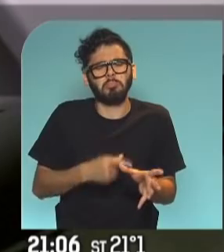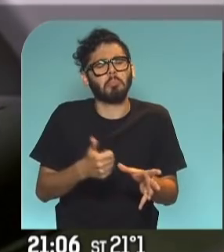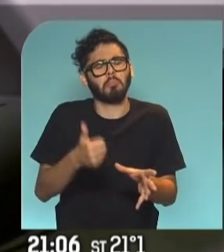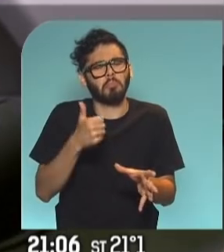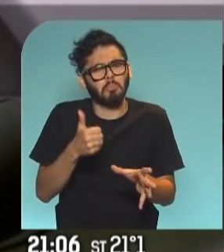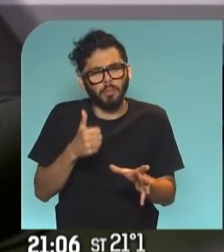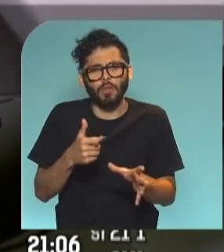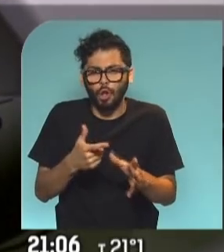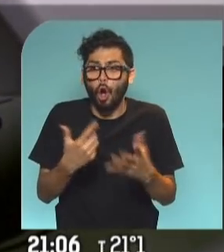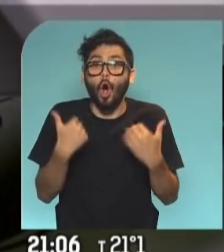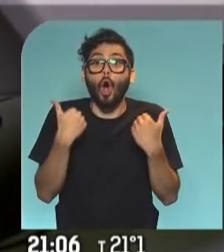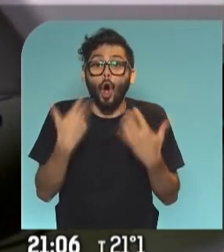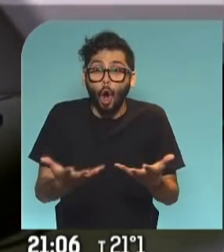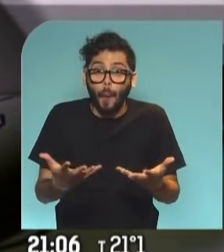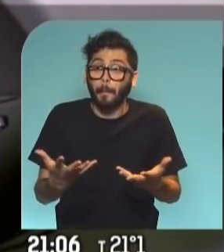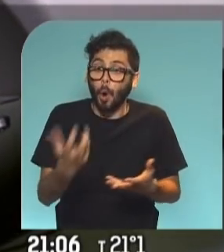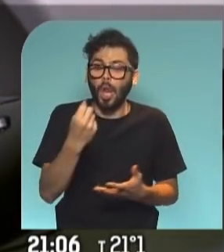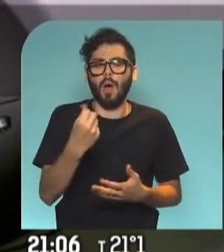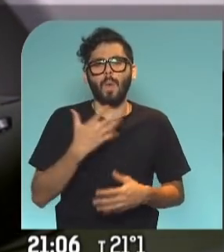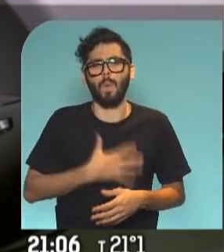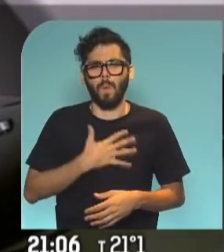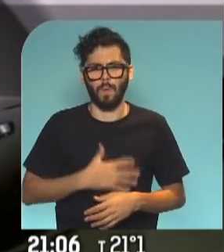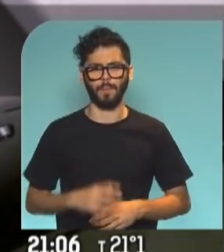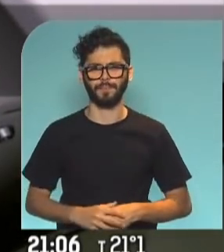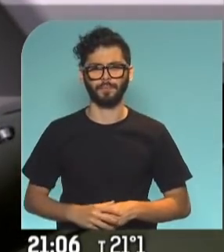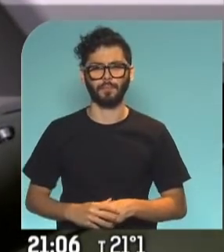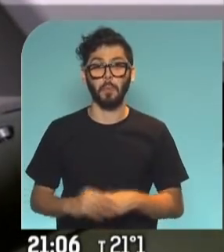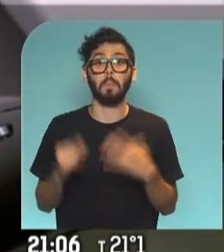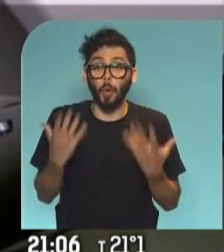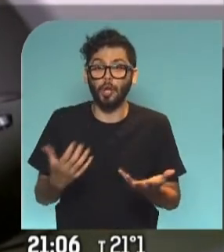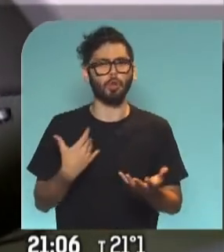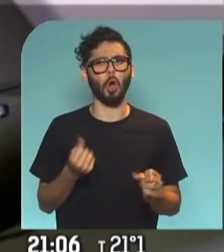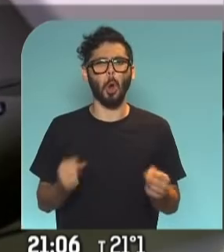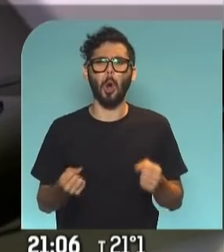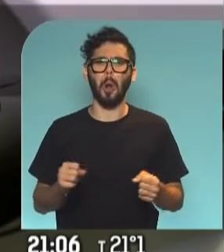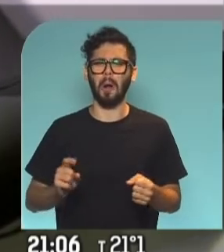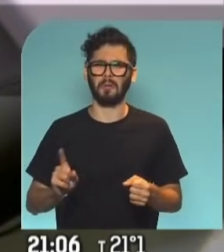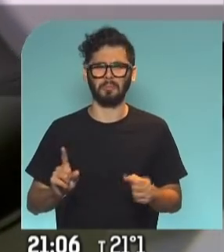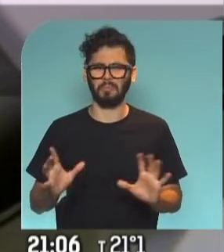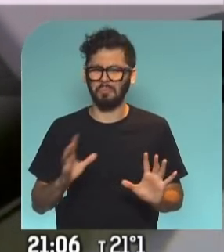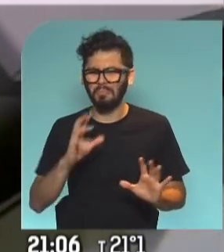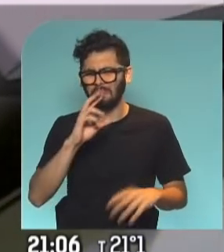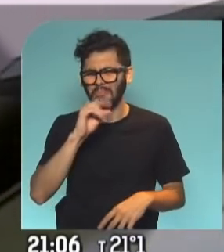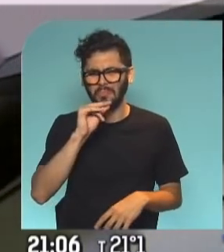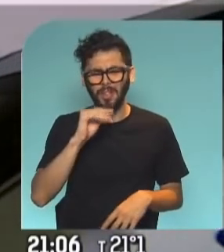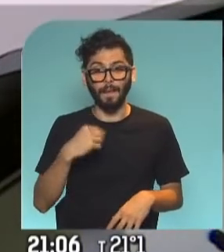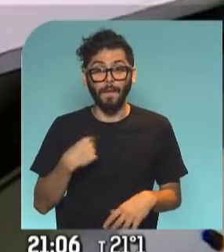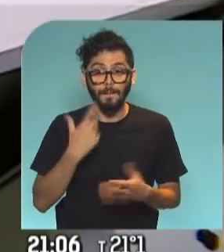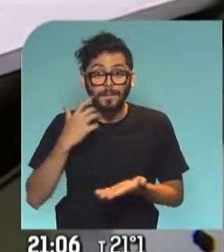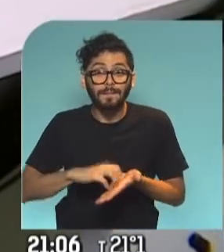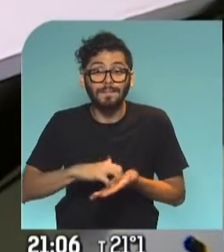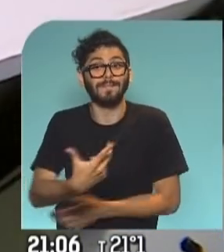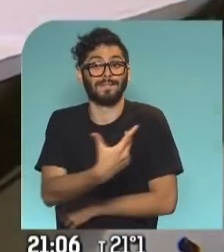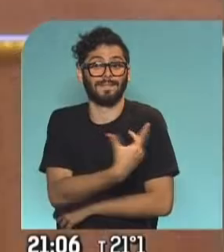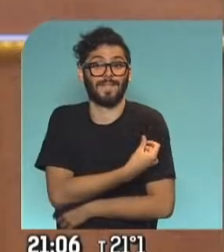good that I got the opportunity of doing that, and so I'm not nervous or anything like that. I'm looking forward to